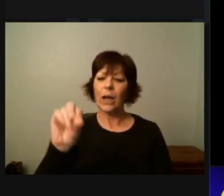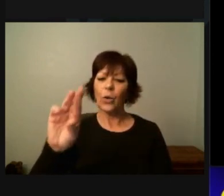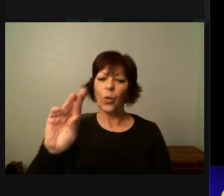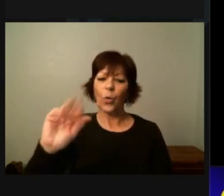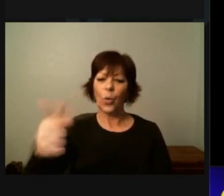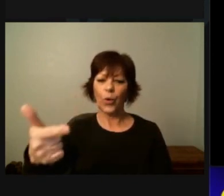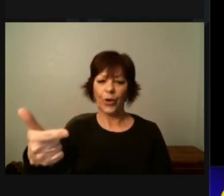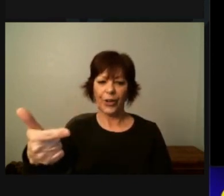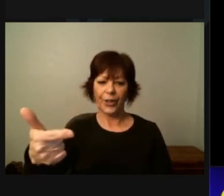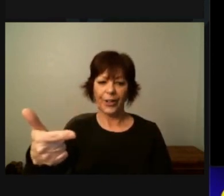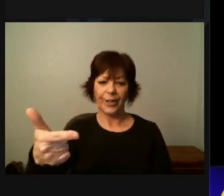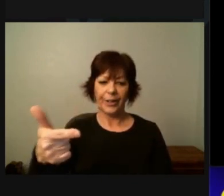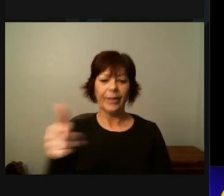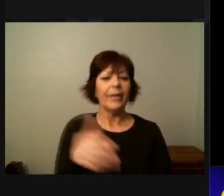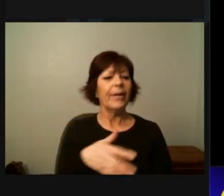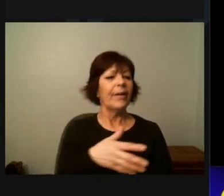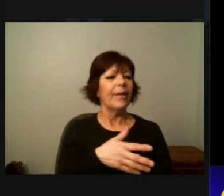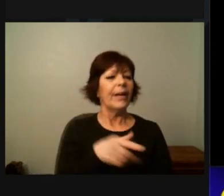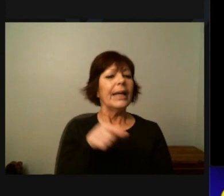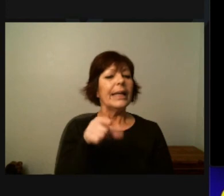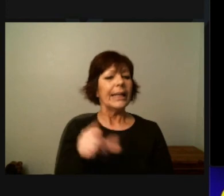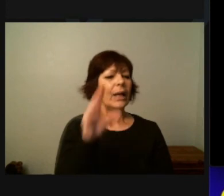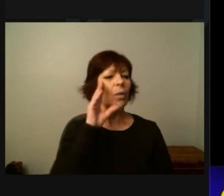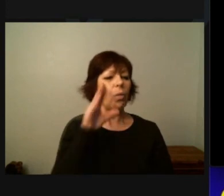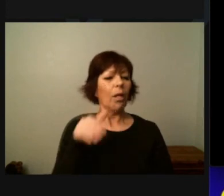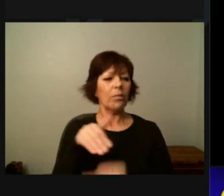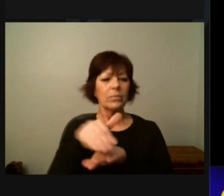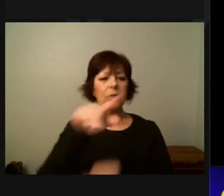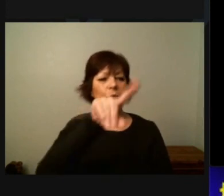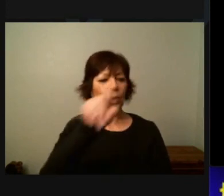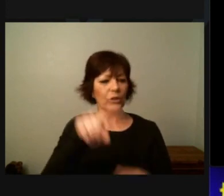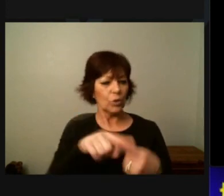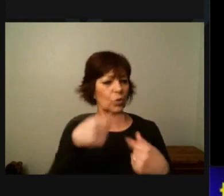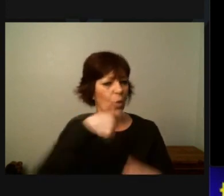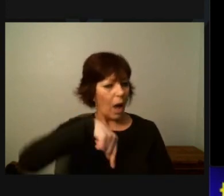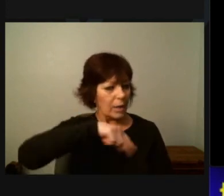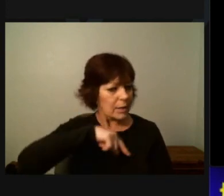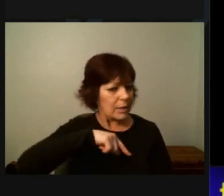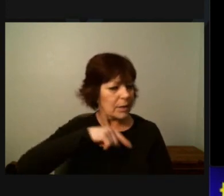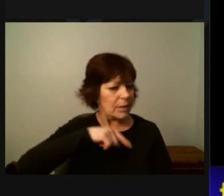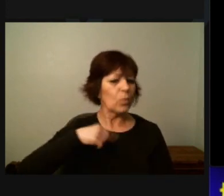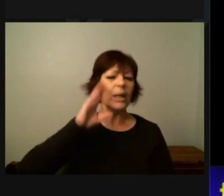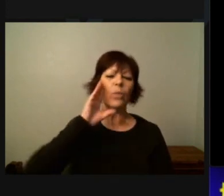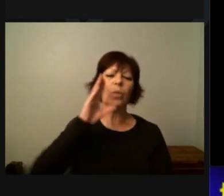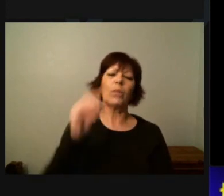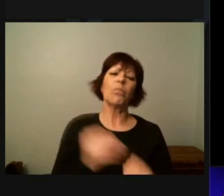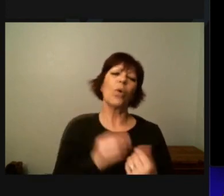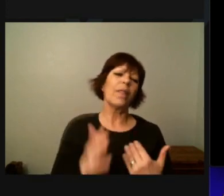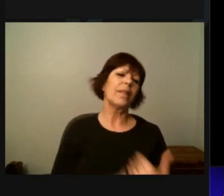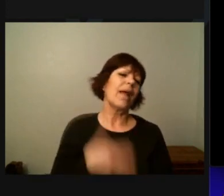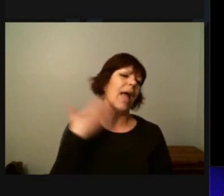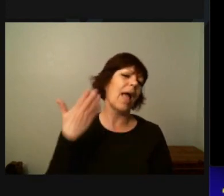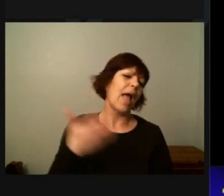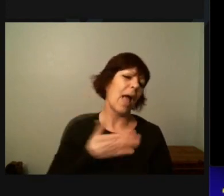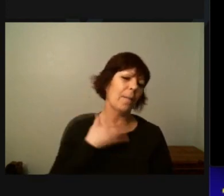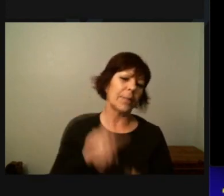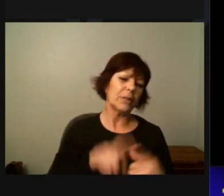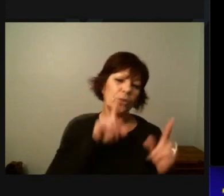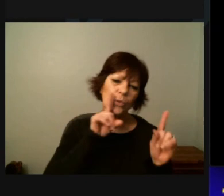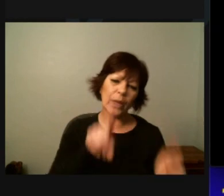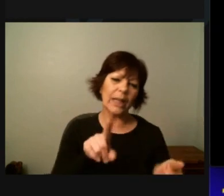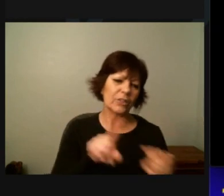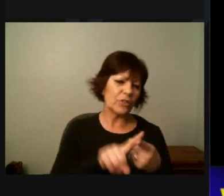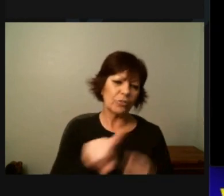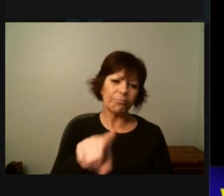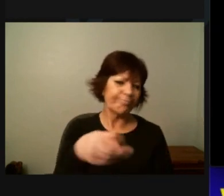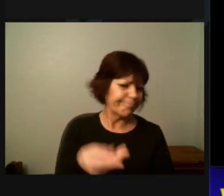WNYDAS.org, and Dave will forward those questions to us, and then we would be more than happy to get those answers out to